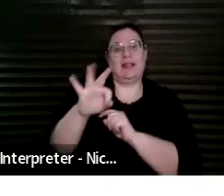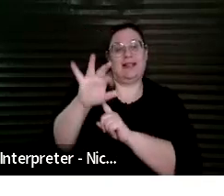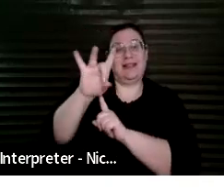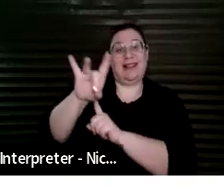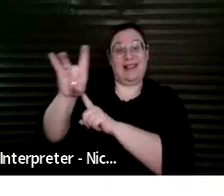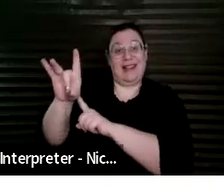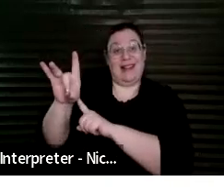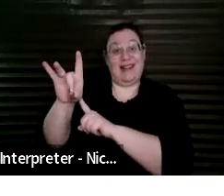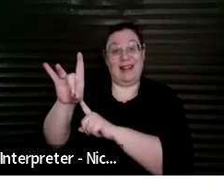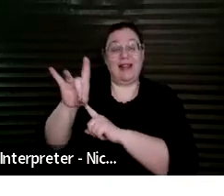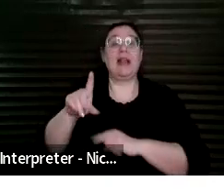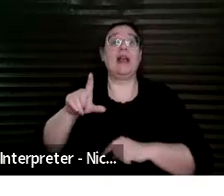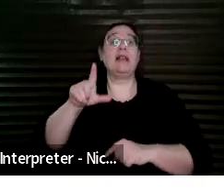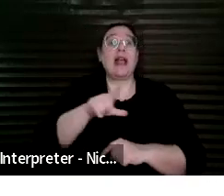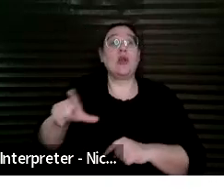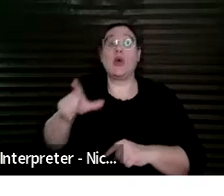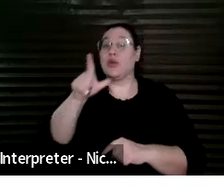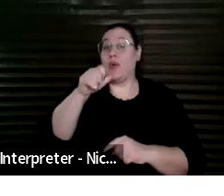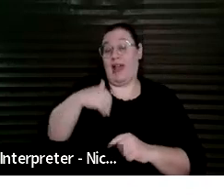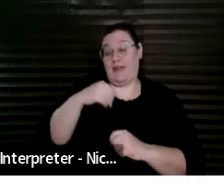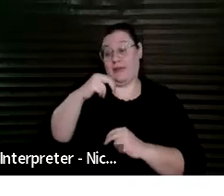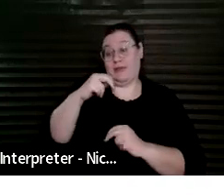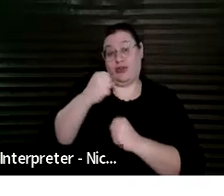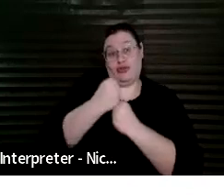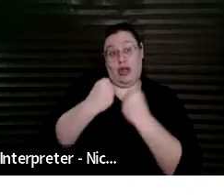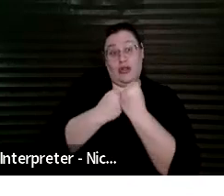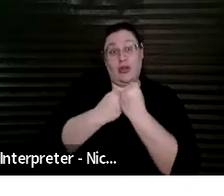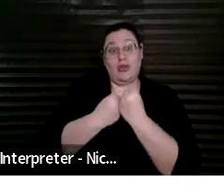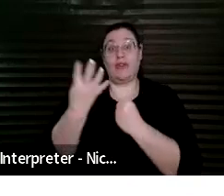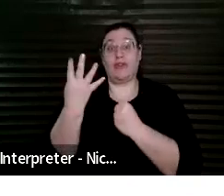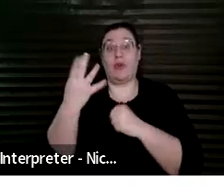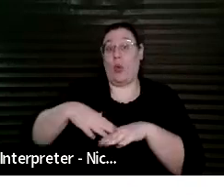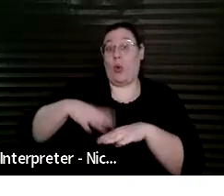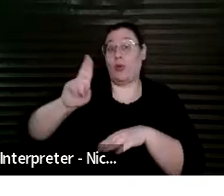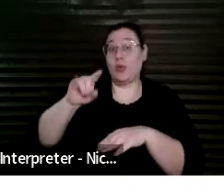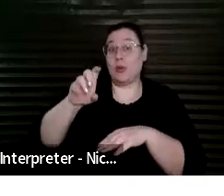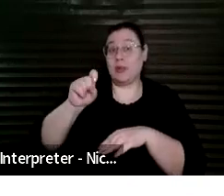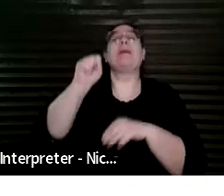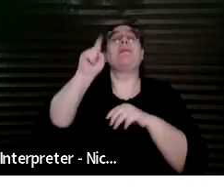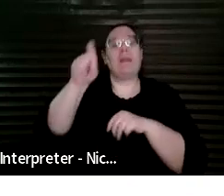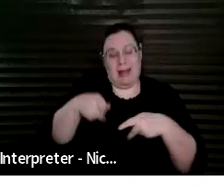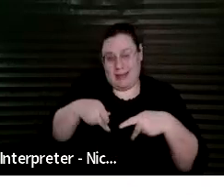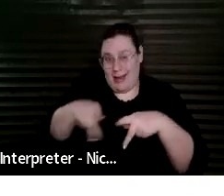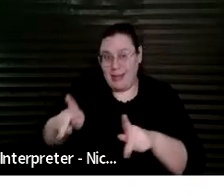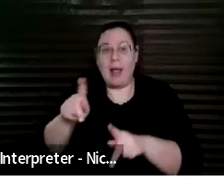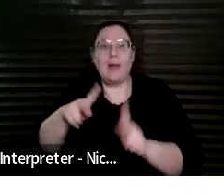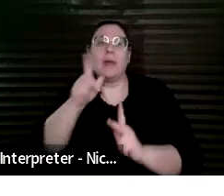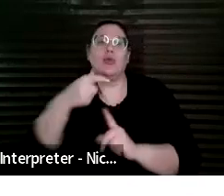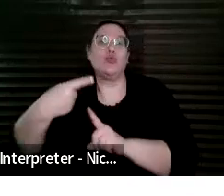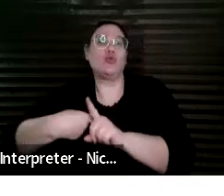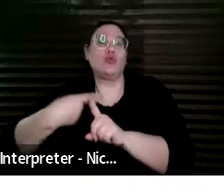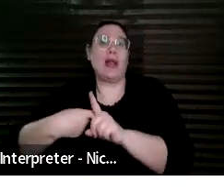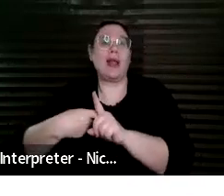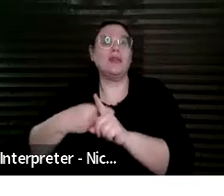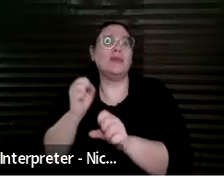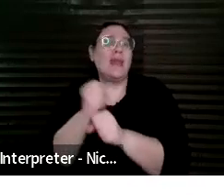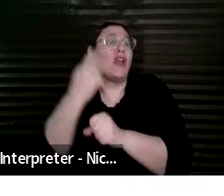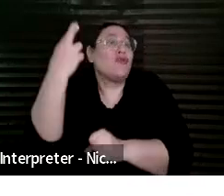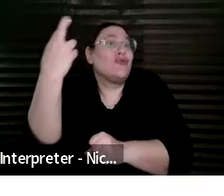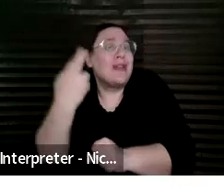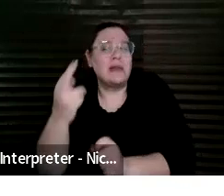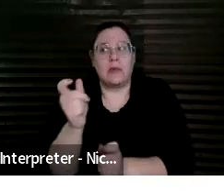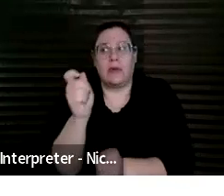of structures with 4 or more units must allow tenants to make reasonable modifications to their unit if there